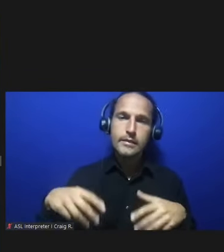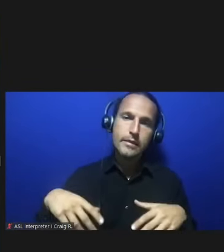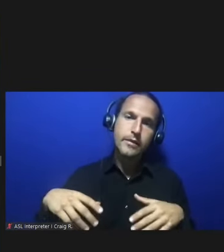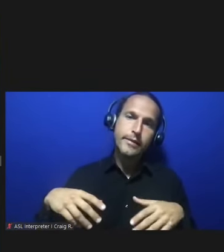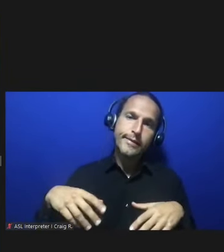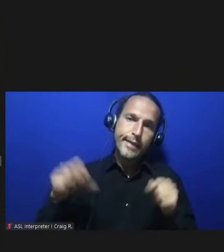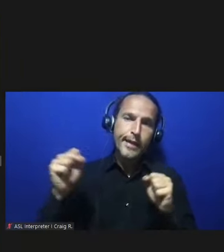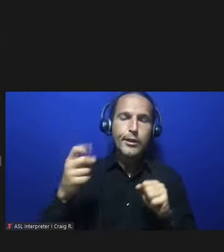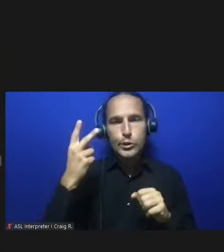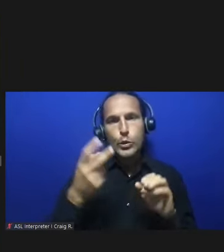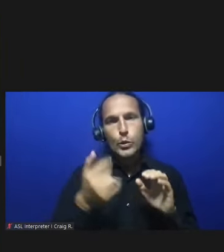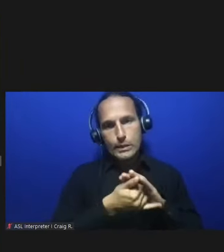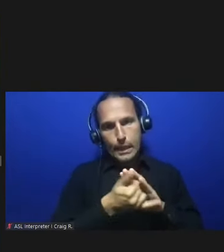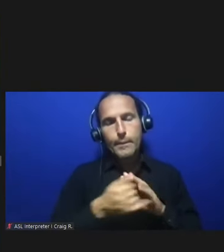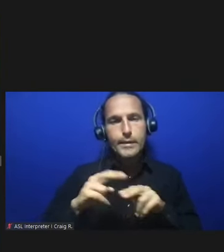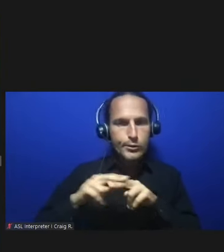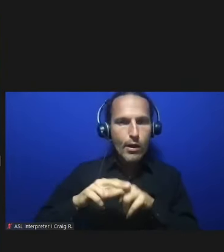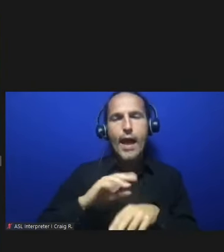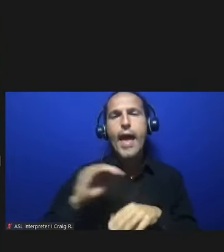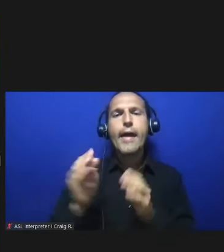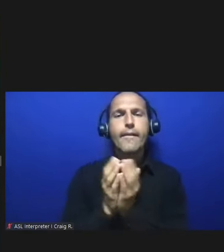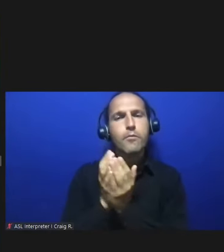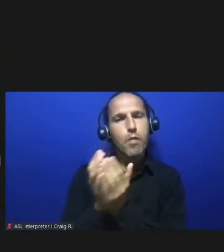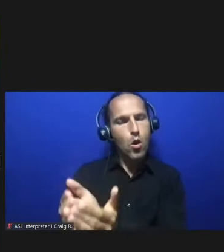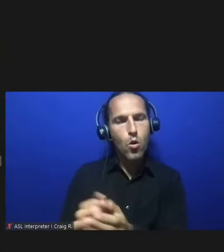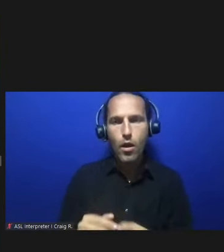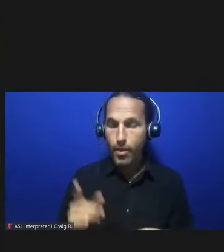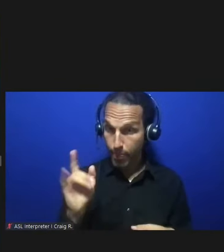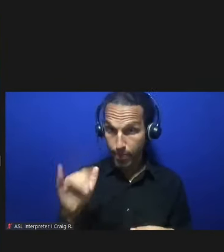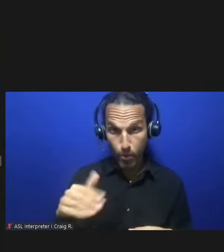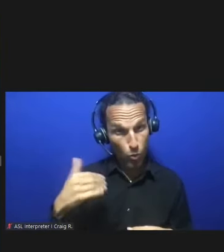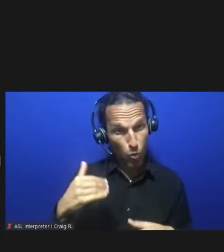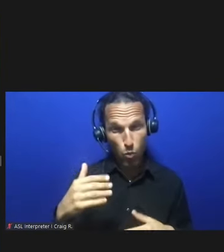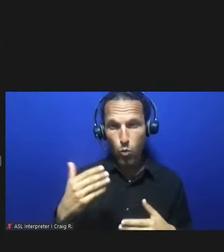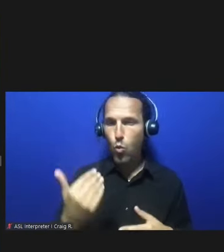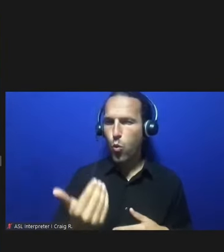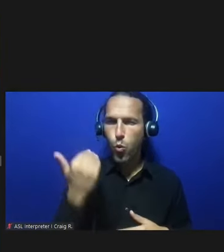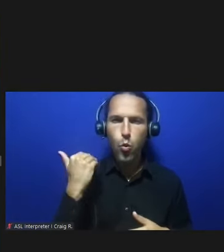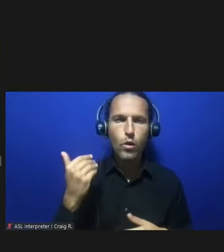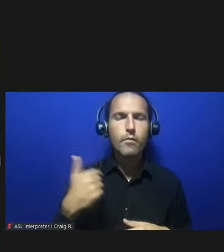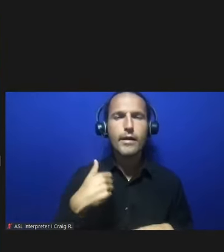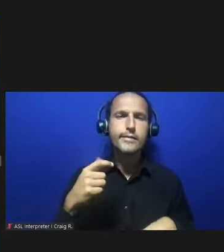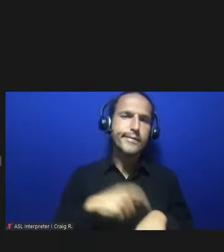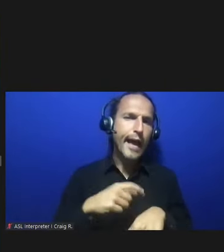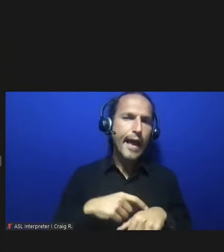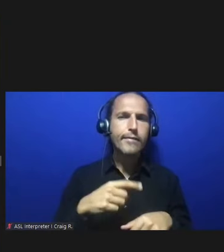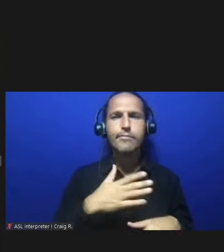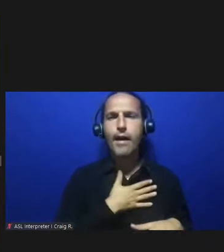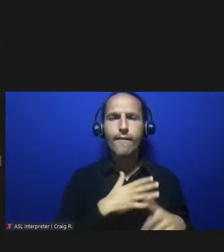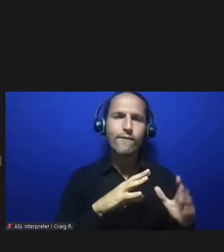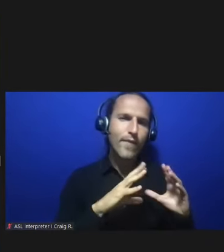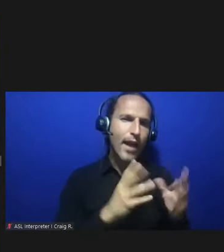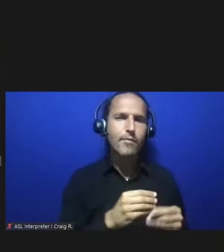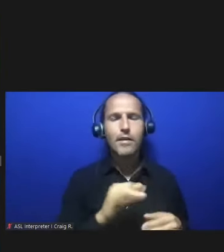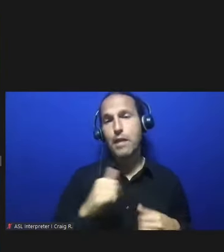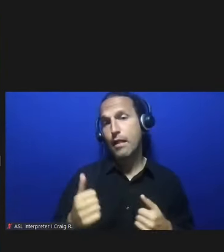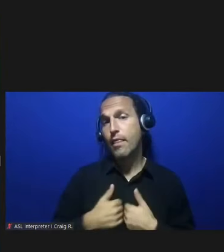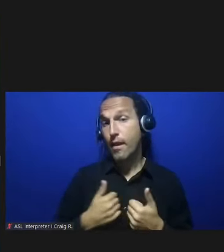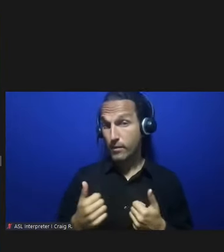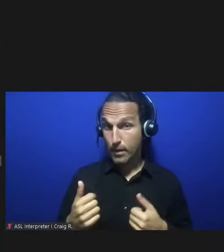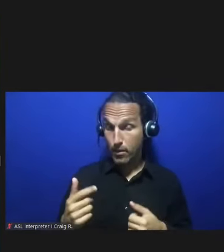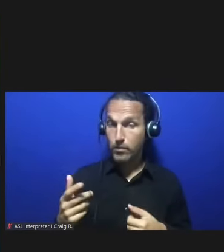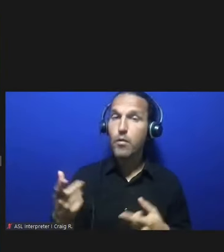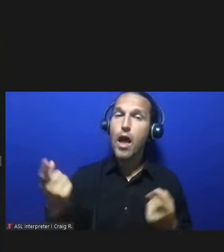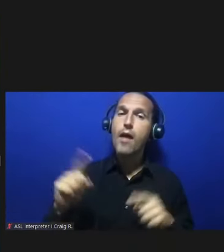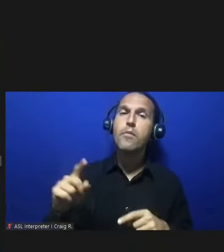subway trains, as well as a ferry boat. This takes valuable time away from my family and my life. So 3 years